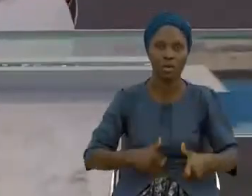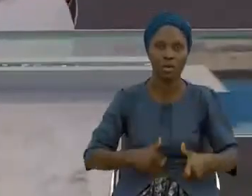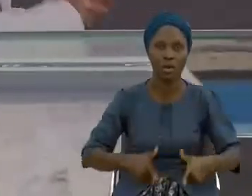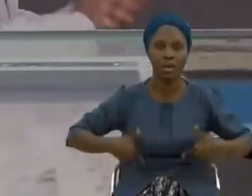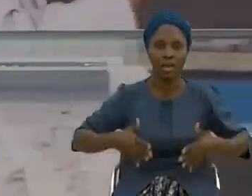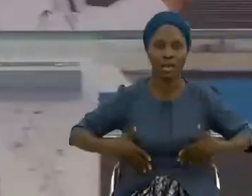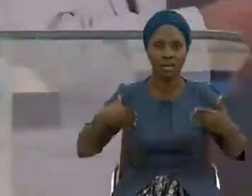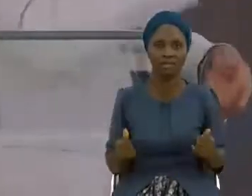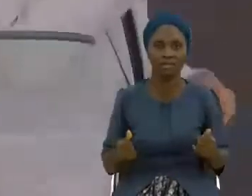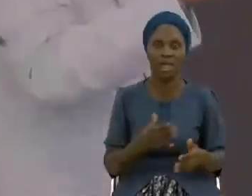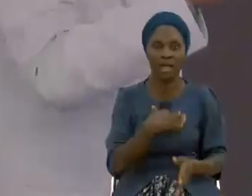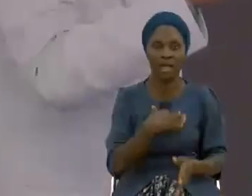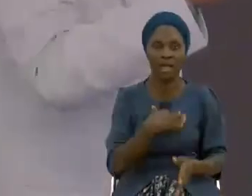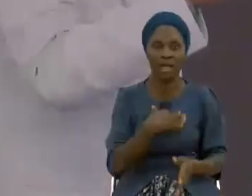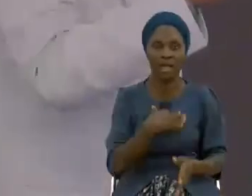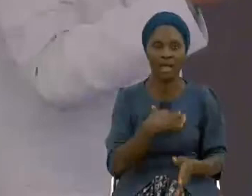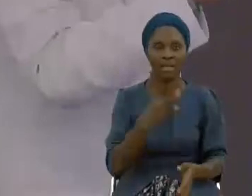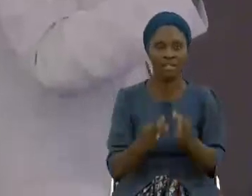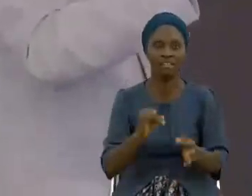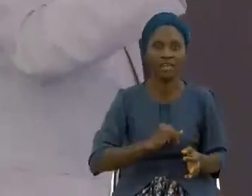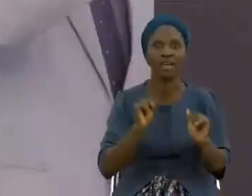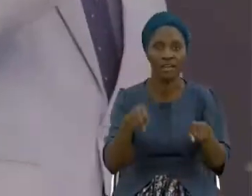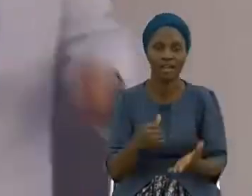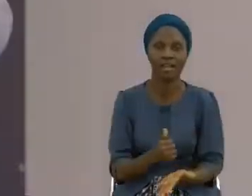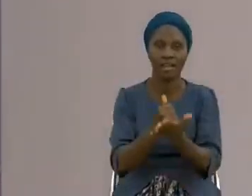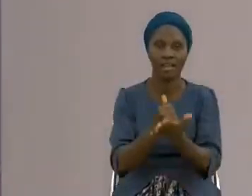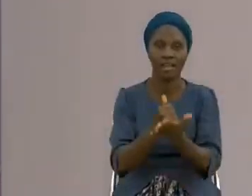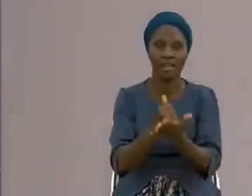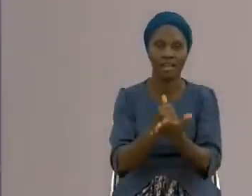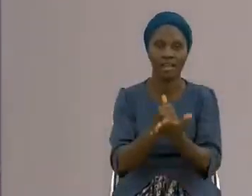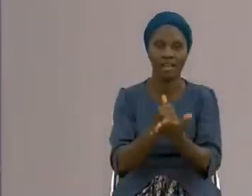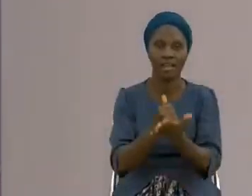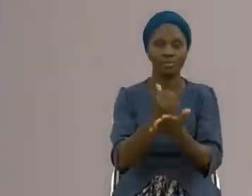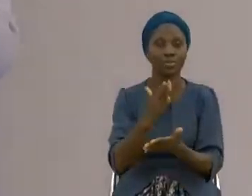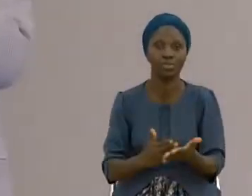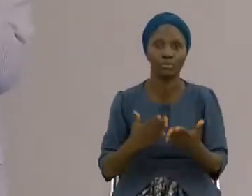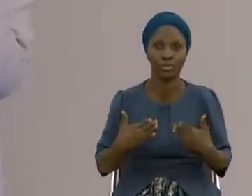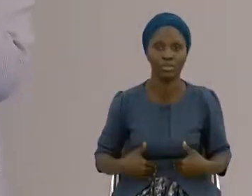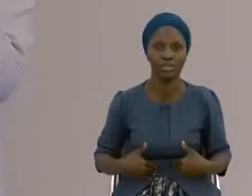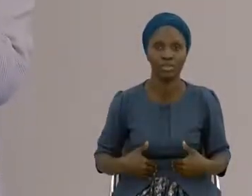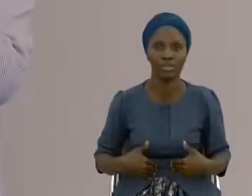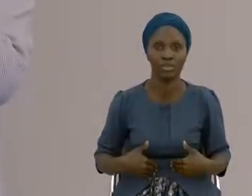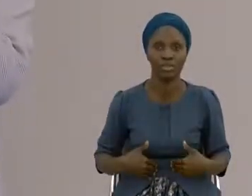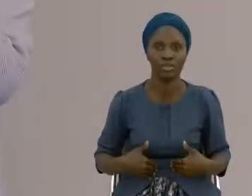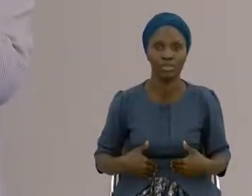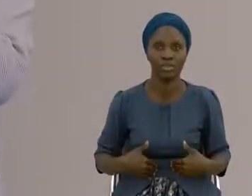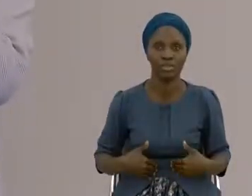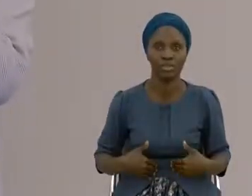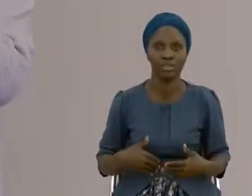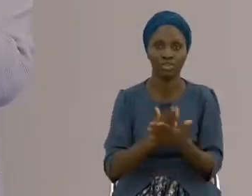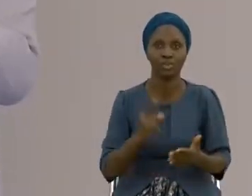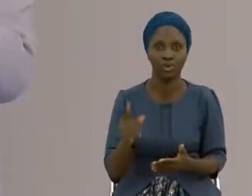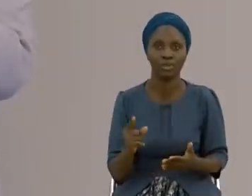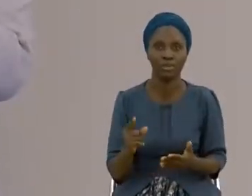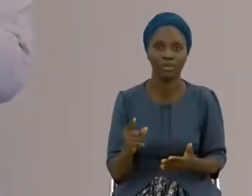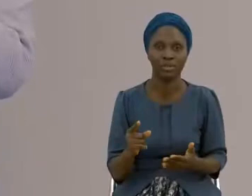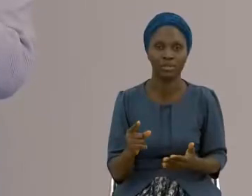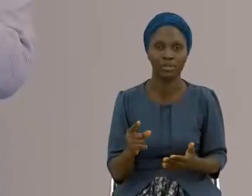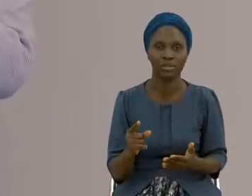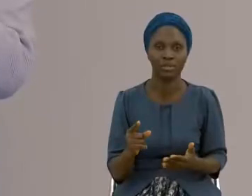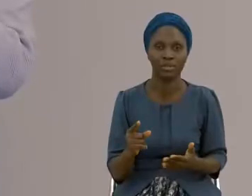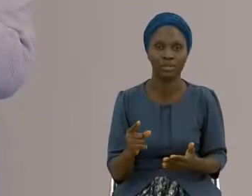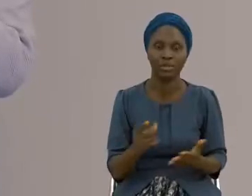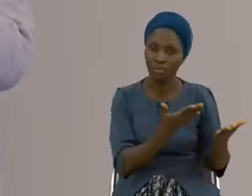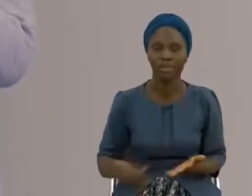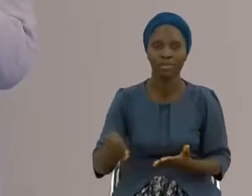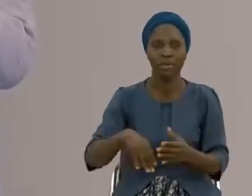help somebody somebody insane break them out somebody in sorrow break